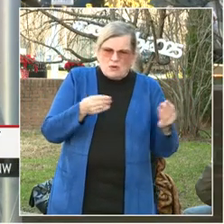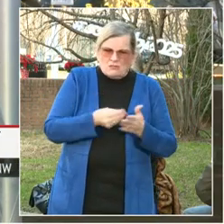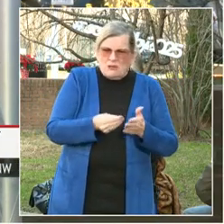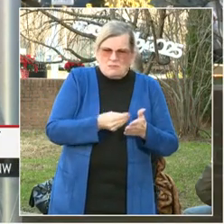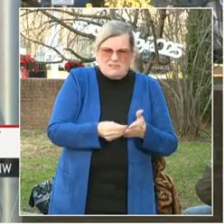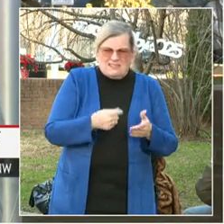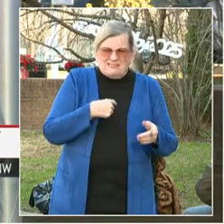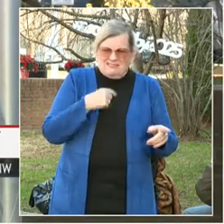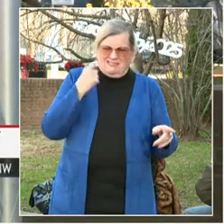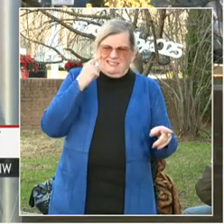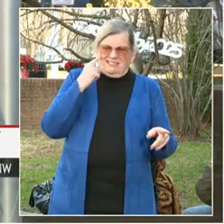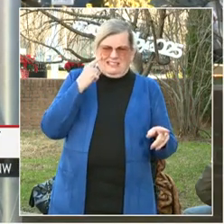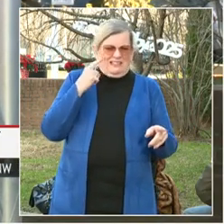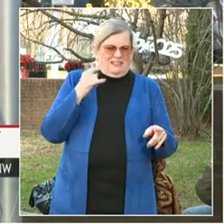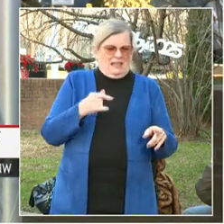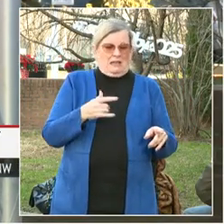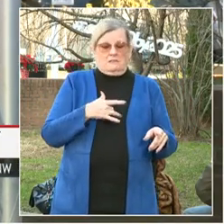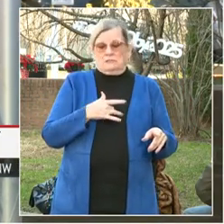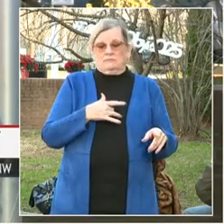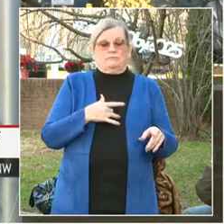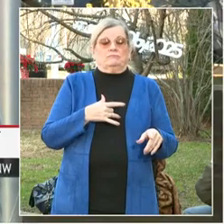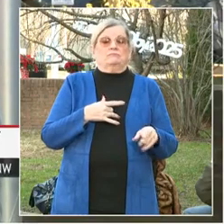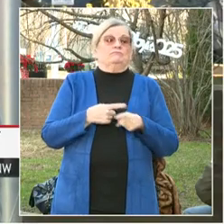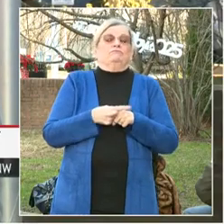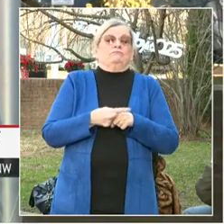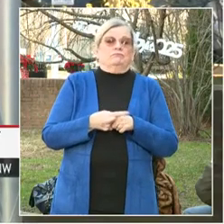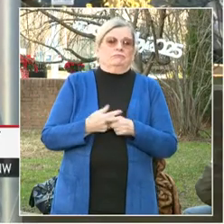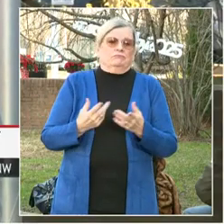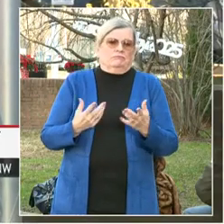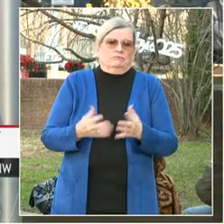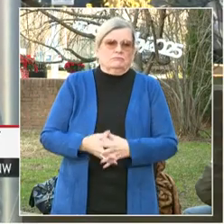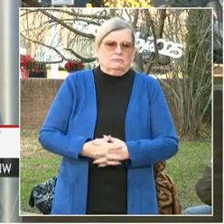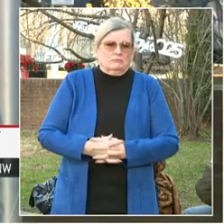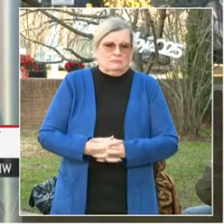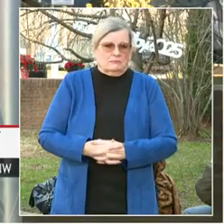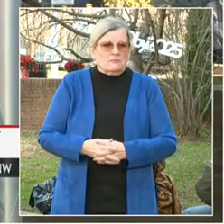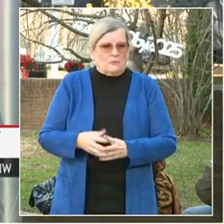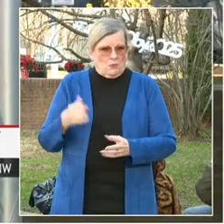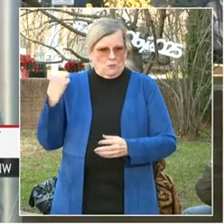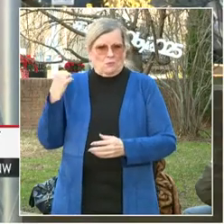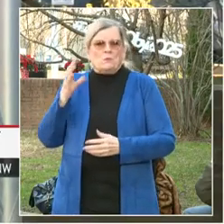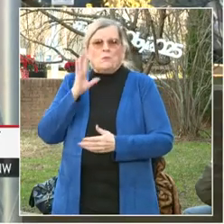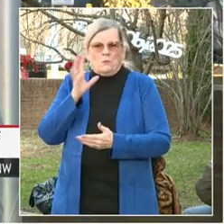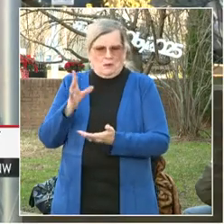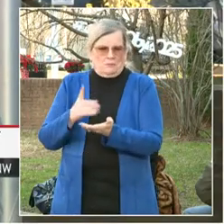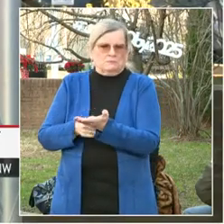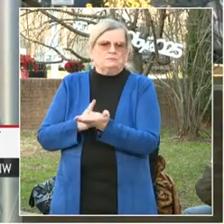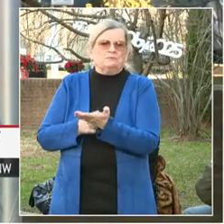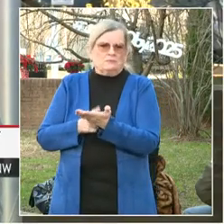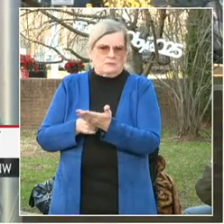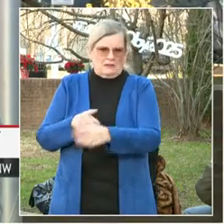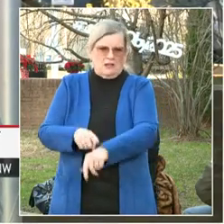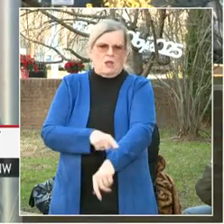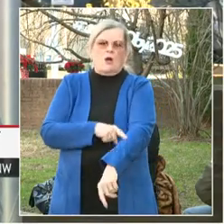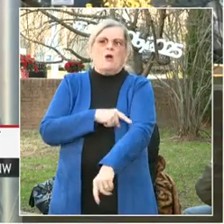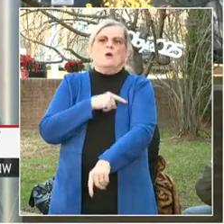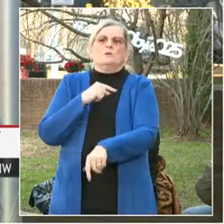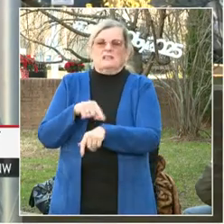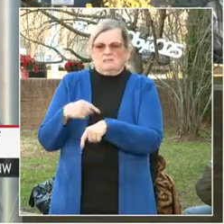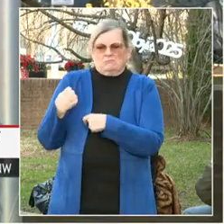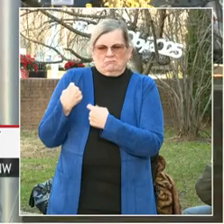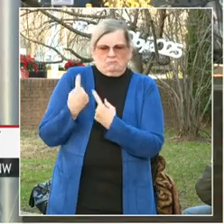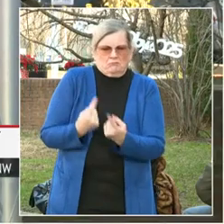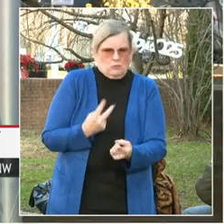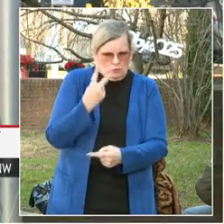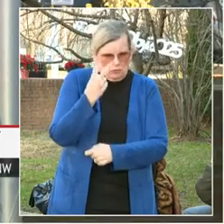kind of shocked by it. So, well, it's been long discussed, more than 2 years.